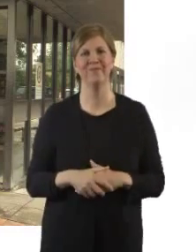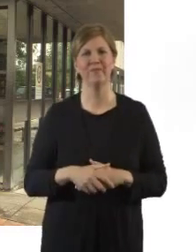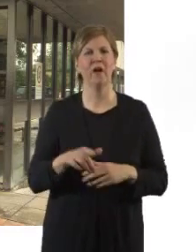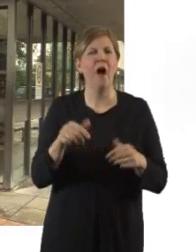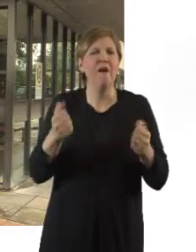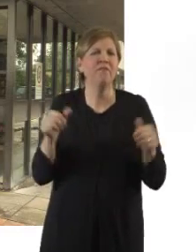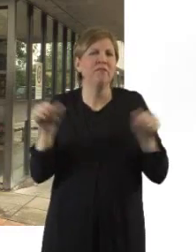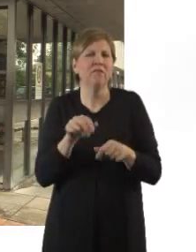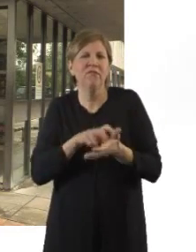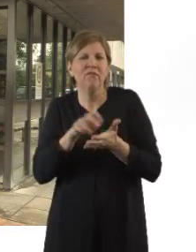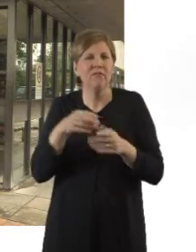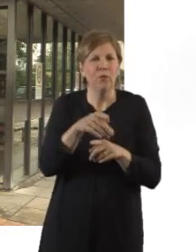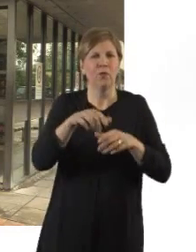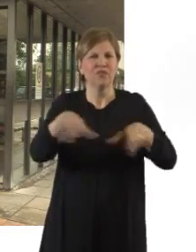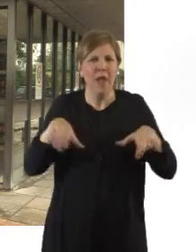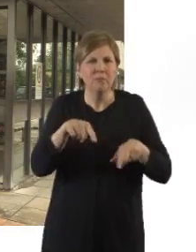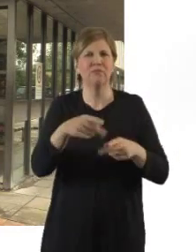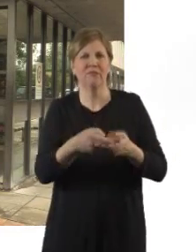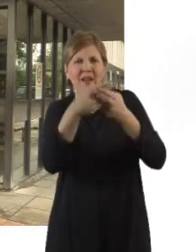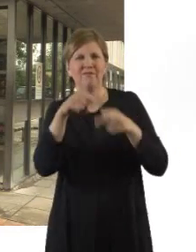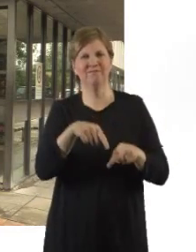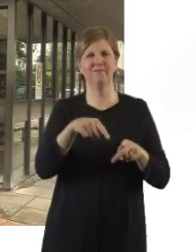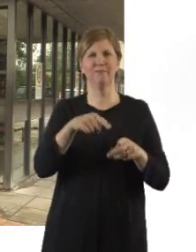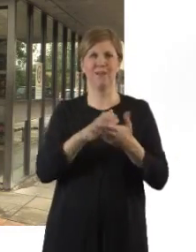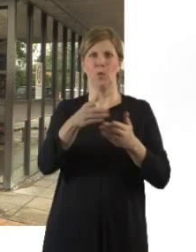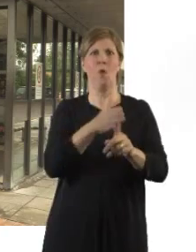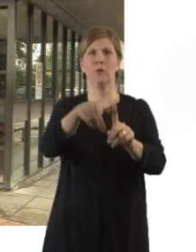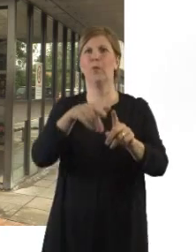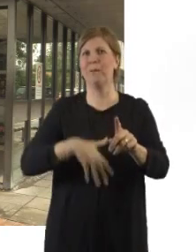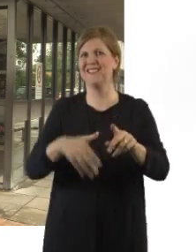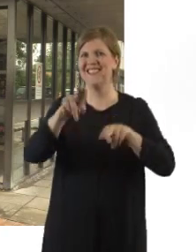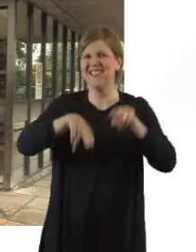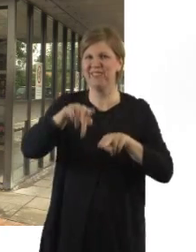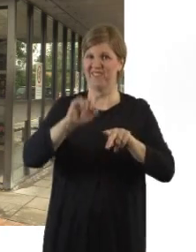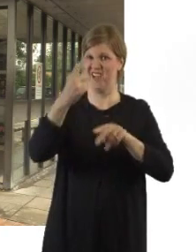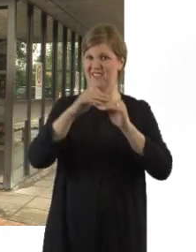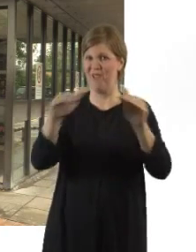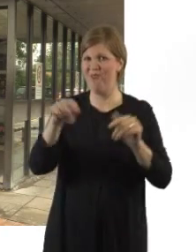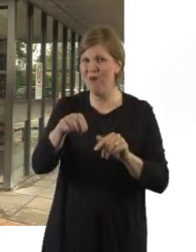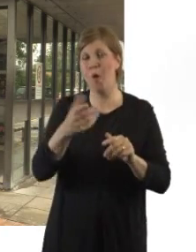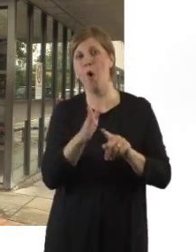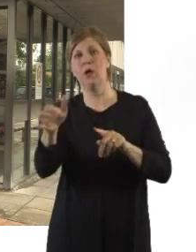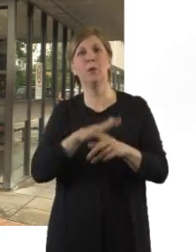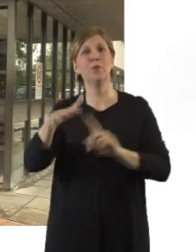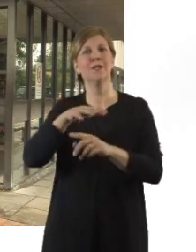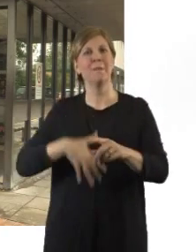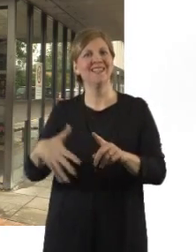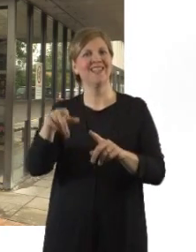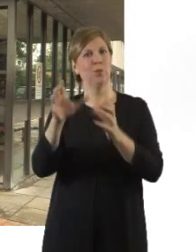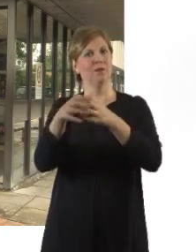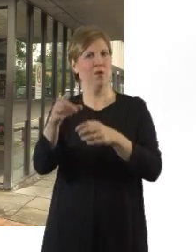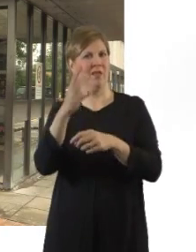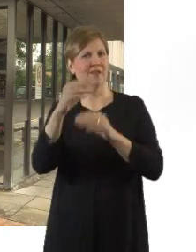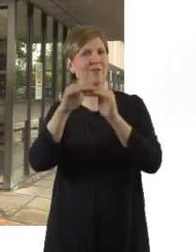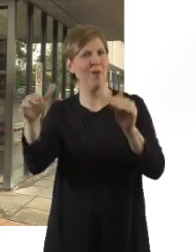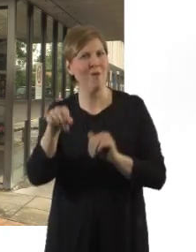walk through reception to the lifts, and you should make your way to triage on the first floor or the community maternity unit on the third floor, as